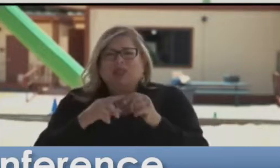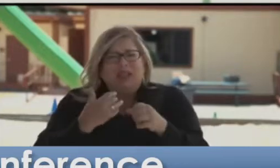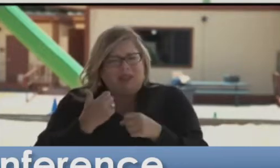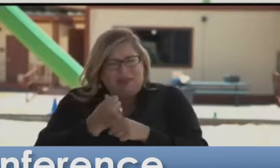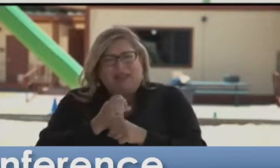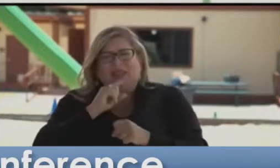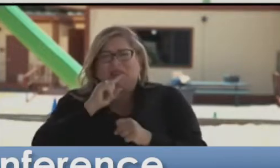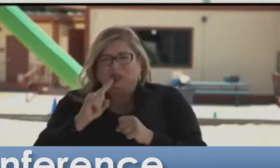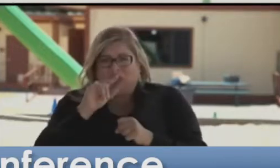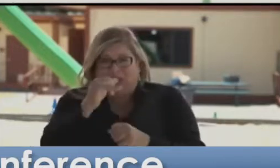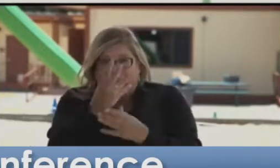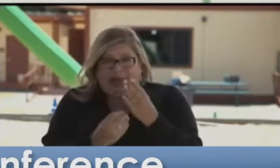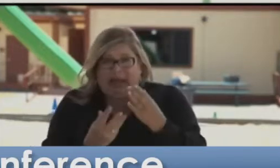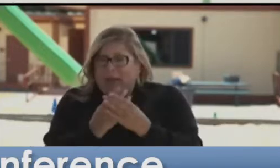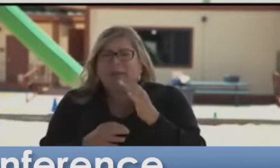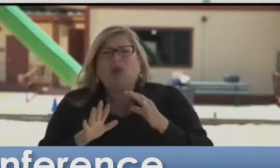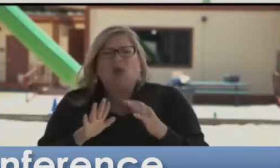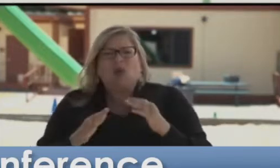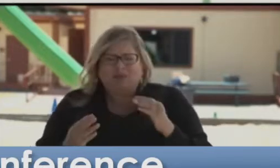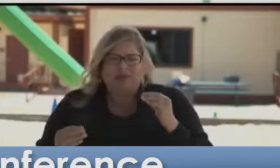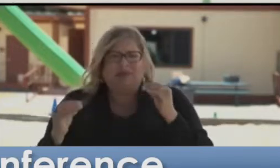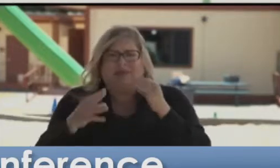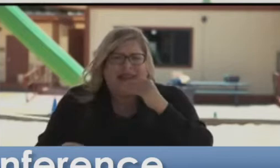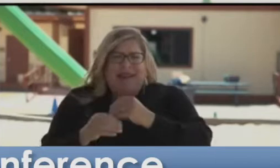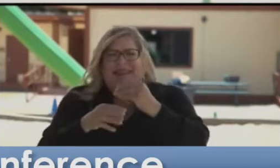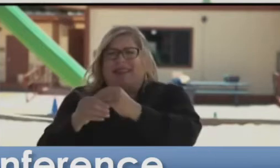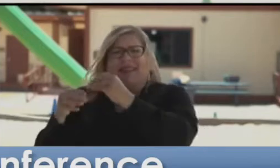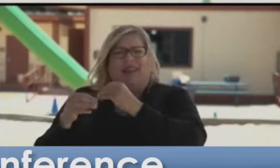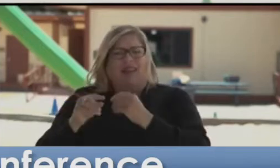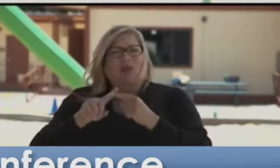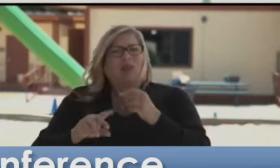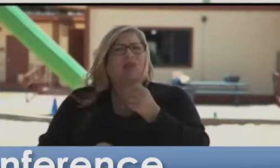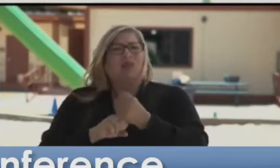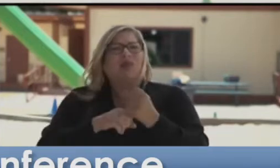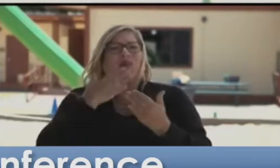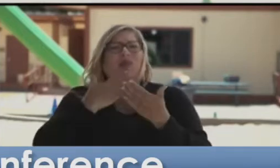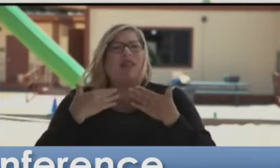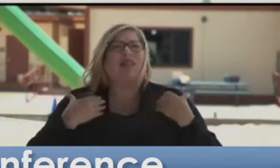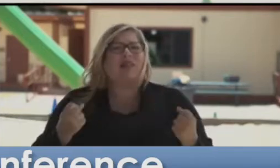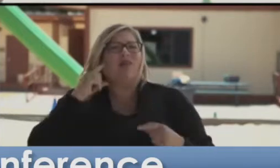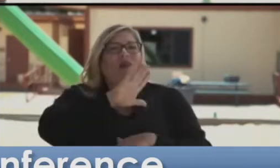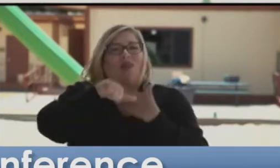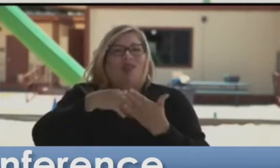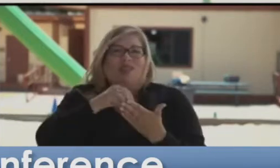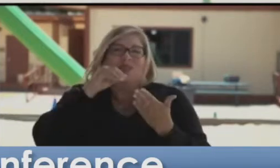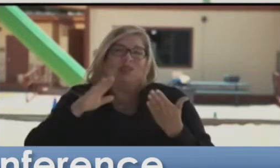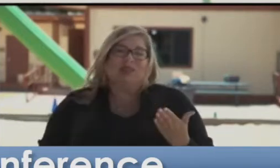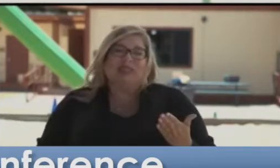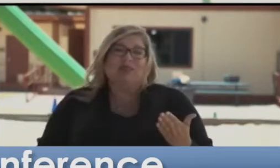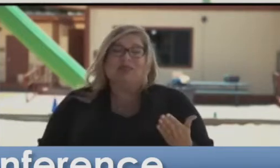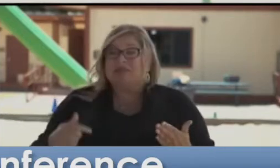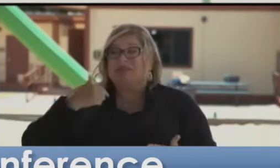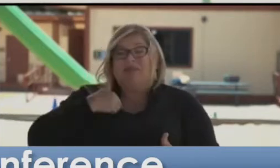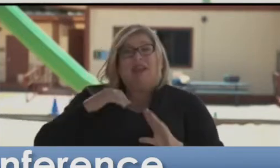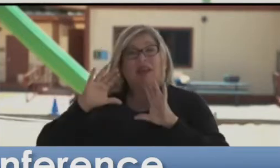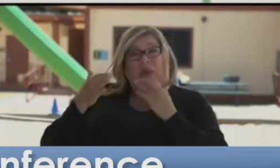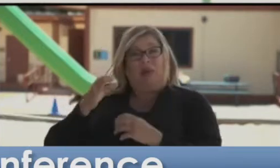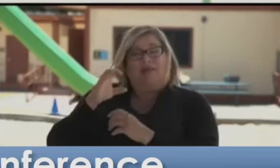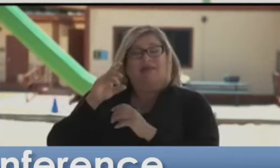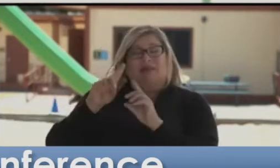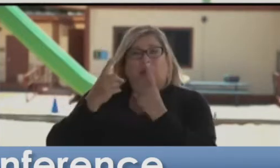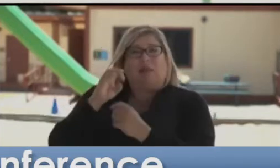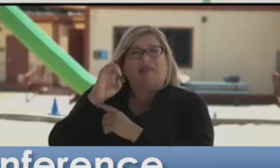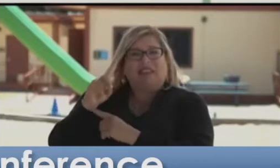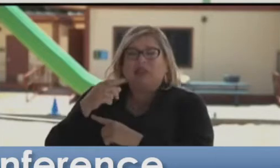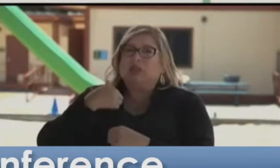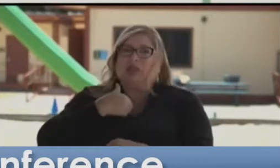layers together resources to address trauma and to support well-being for our students. We'll do our part at the California Department of Education. We've been busy